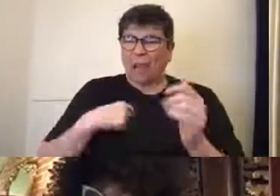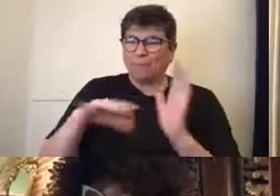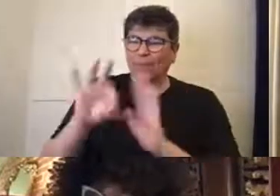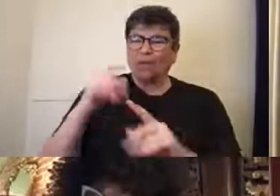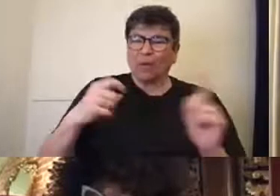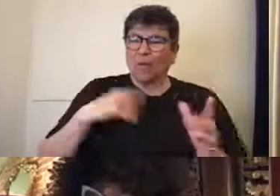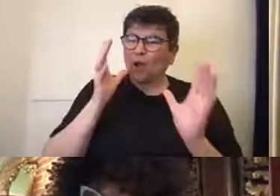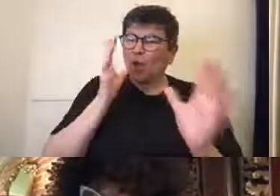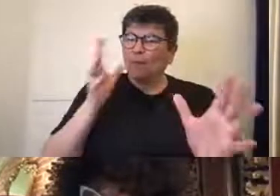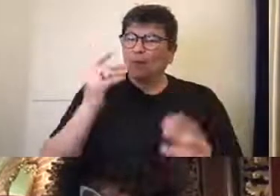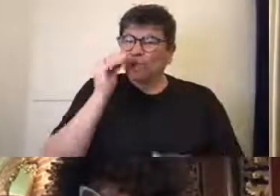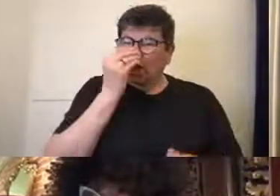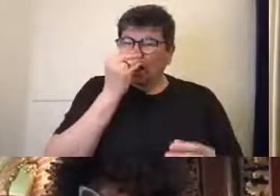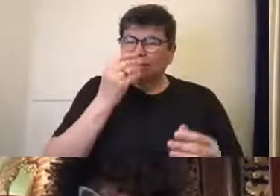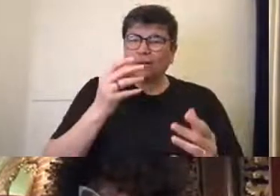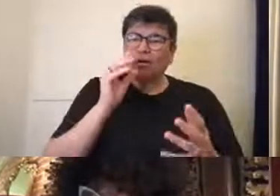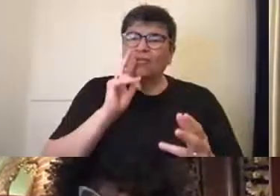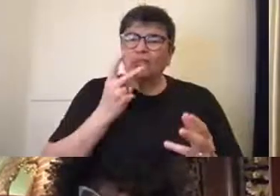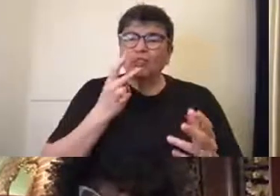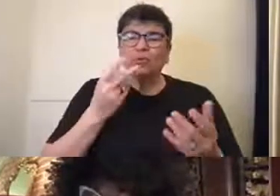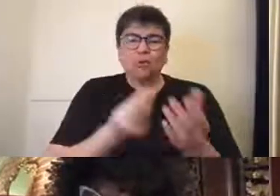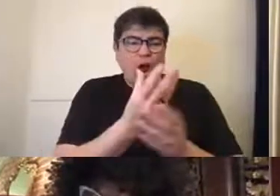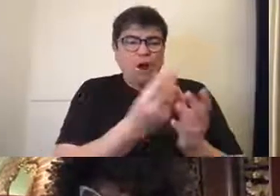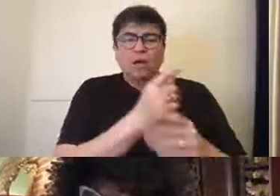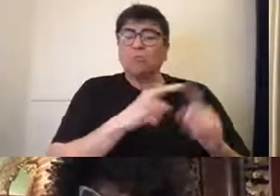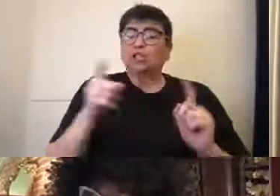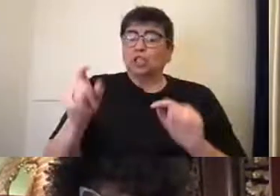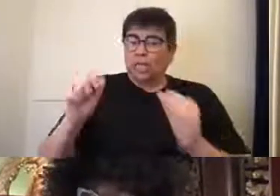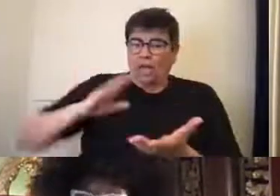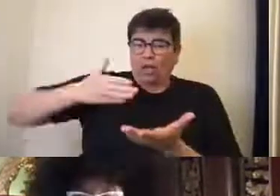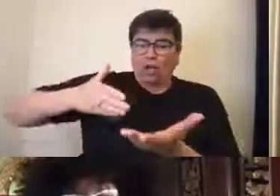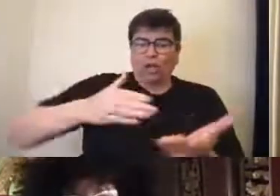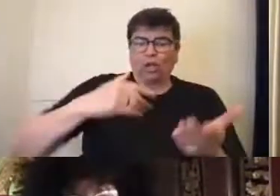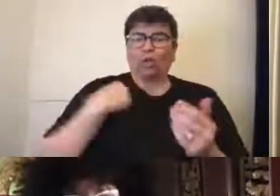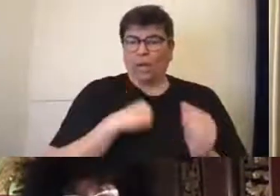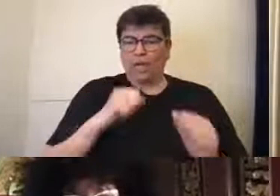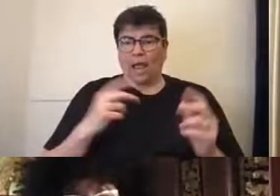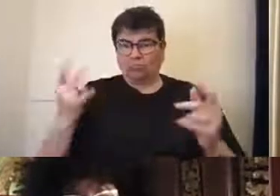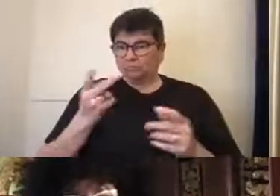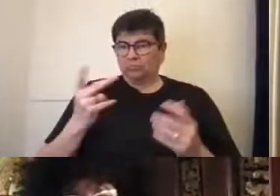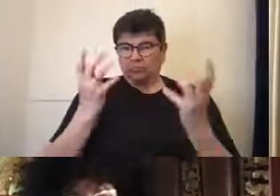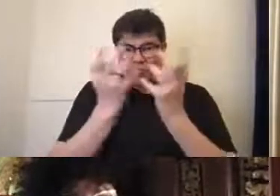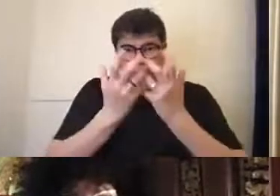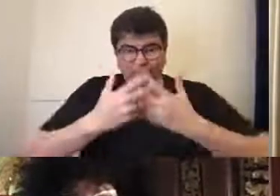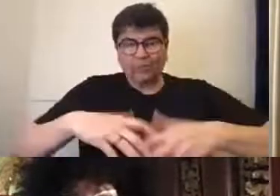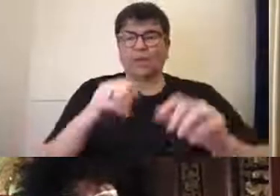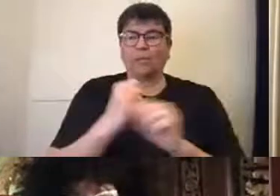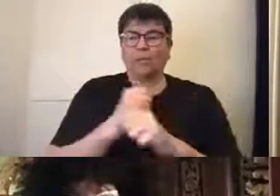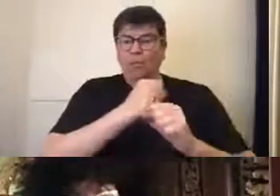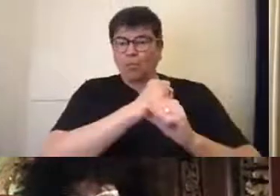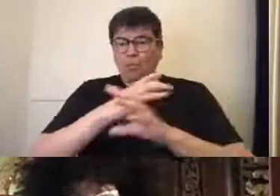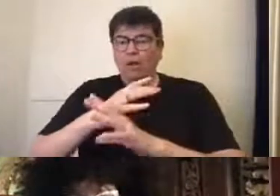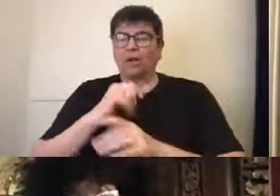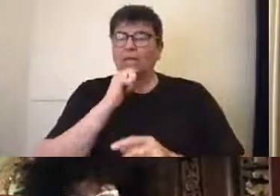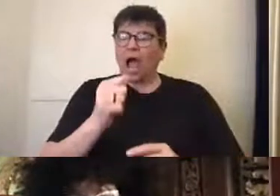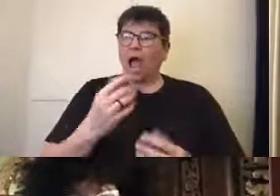garden, but there's a way that she can prepare it and we can collectively prepare it that makes it not just digestible,